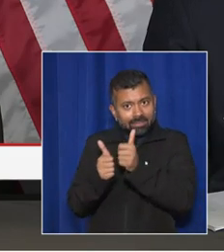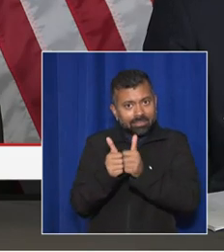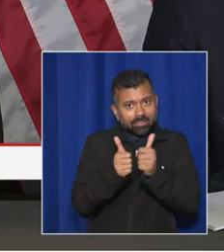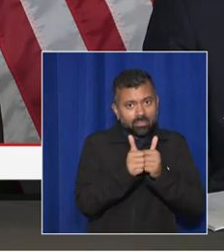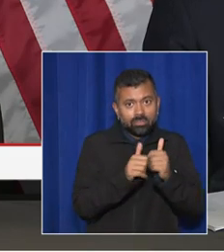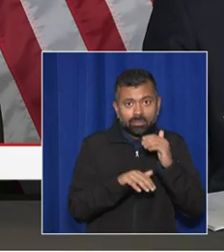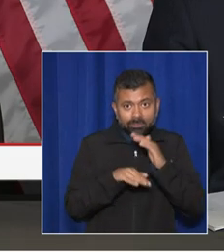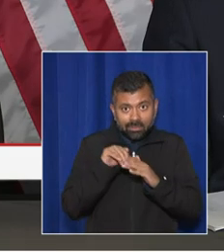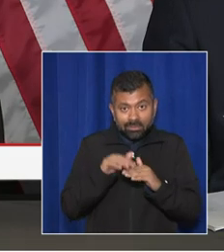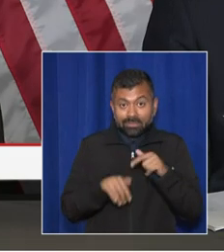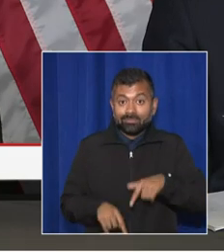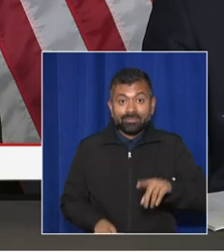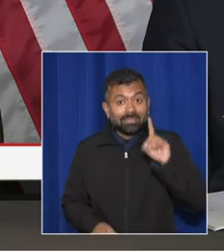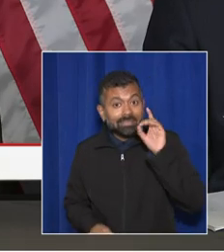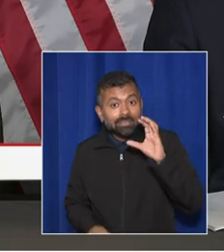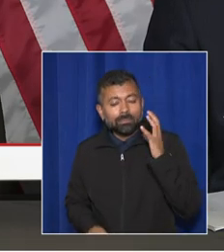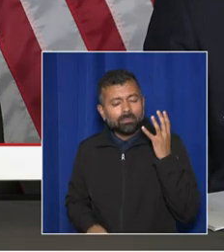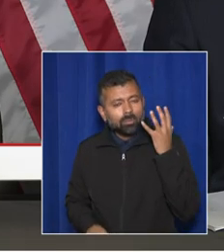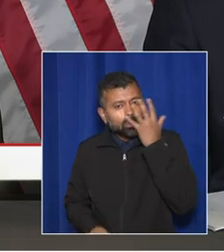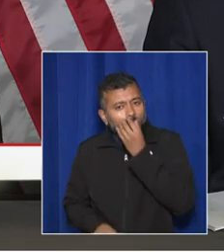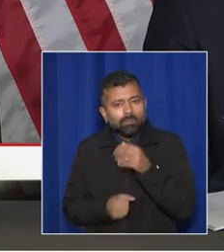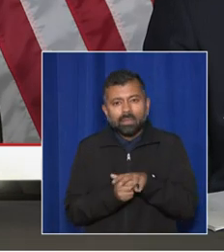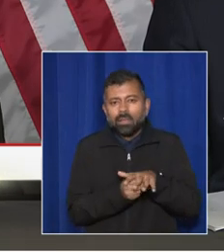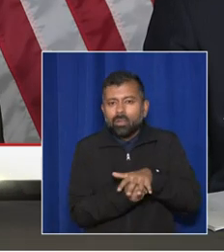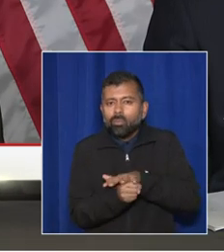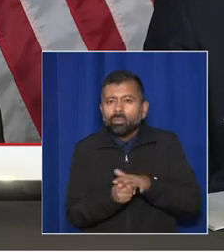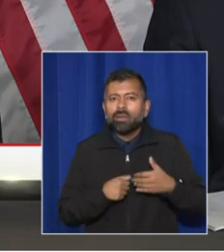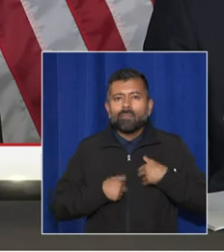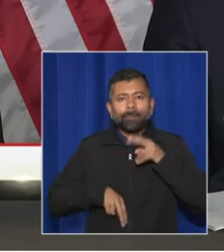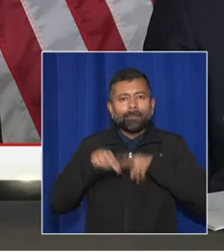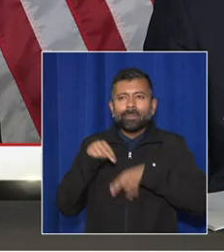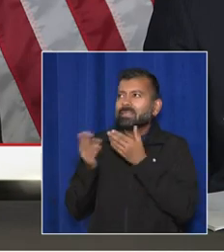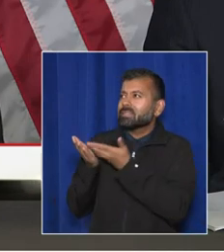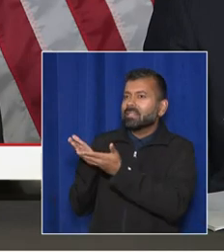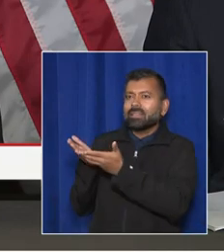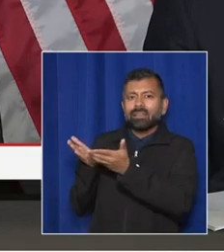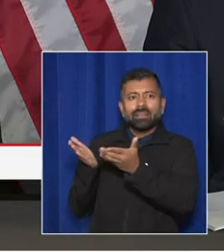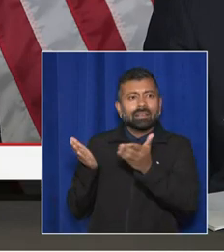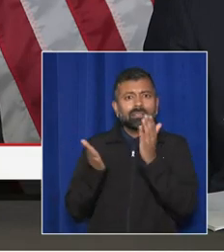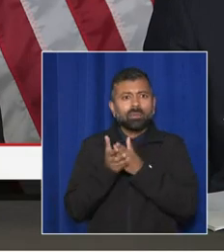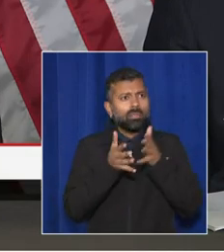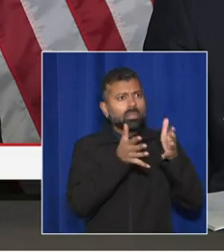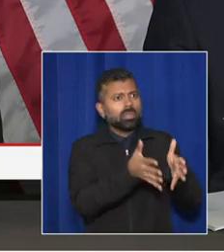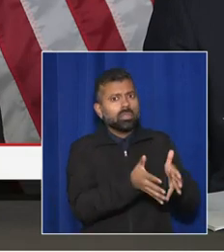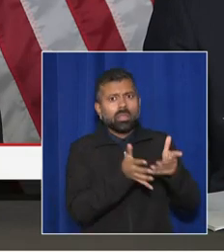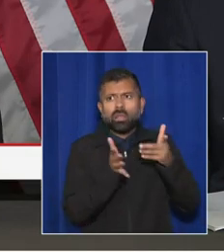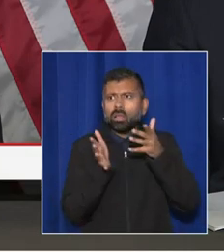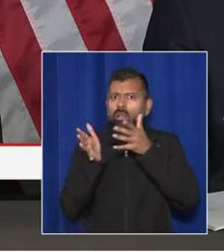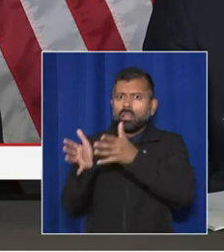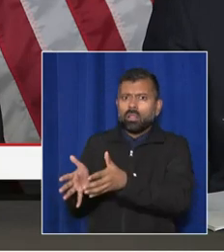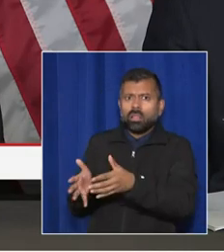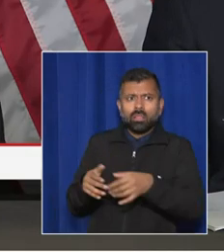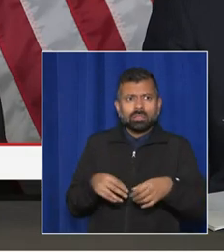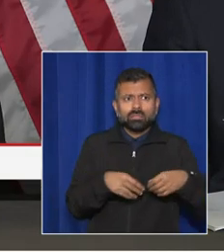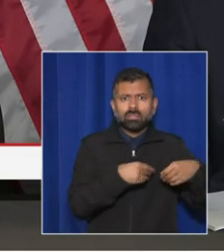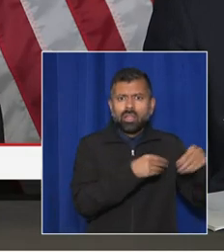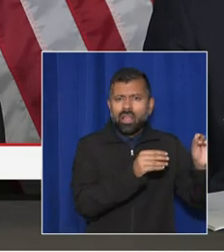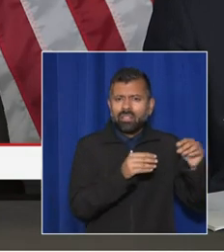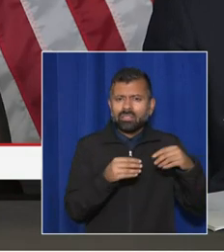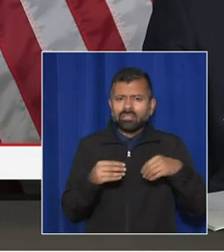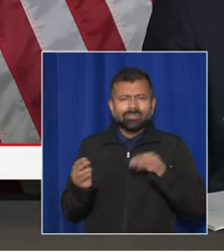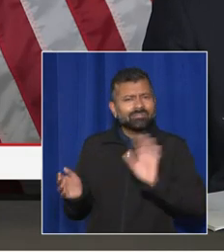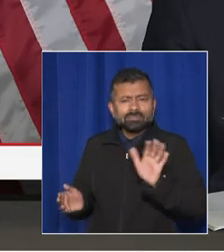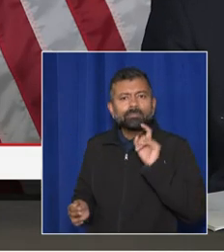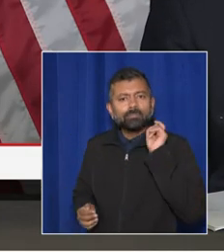city in the world. Cannot do it. Cannot dump them. Definitely can't dump them all at once, and we need a plan.